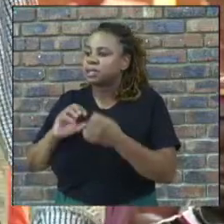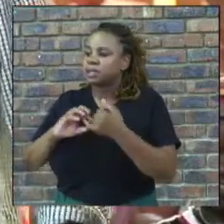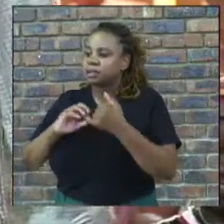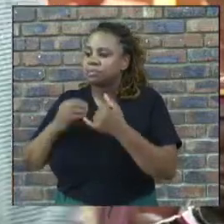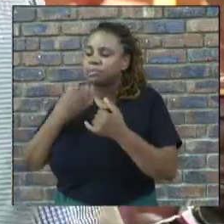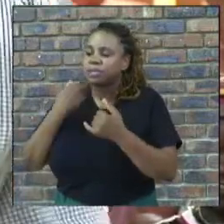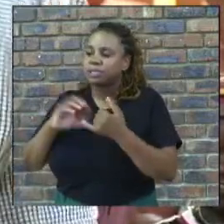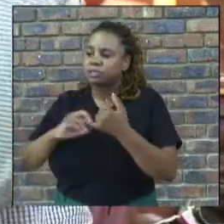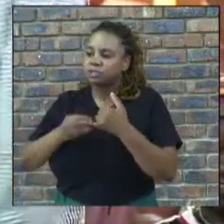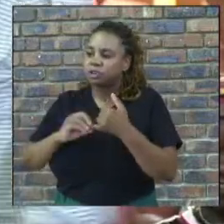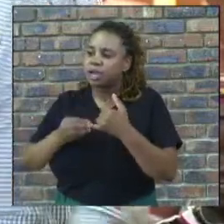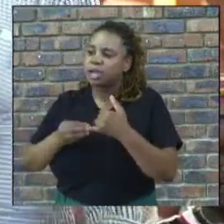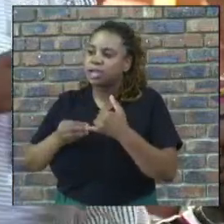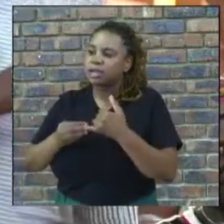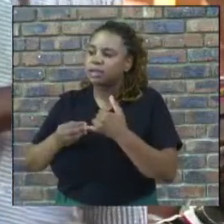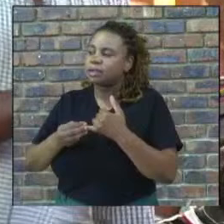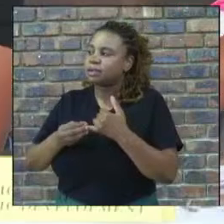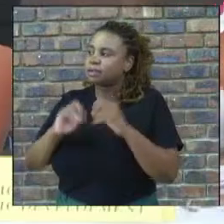that.